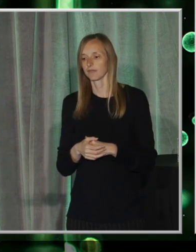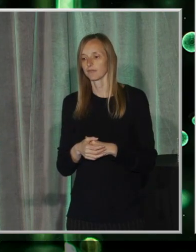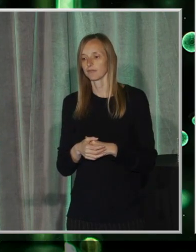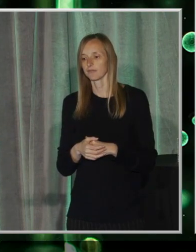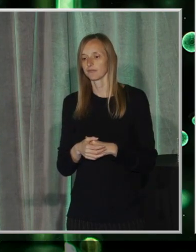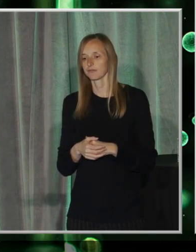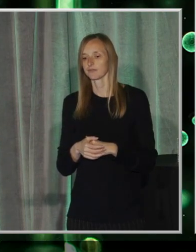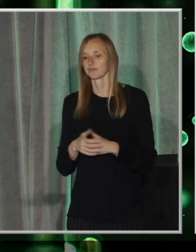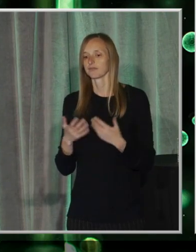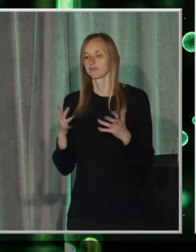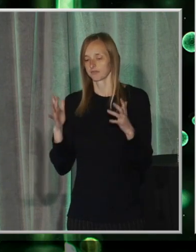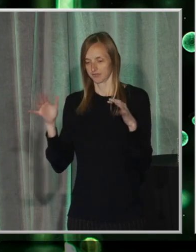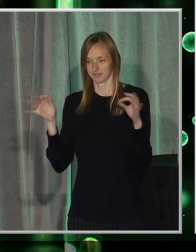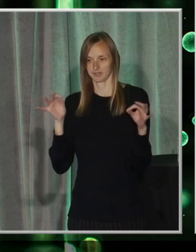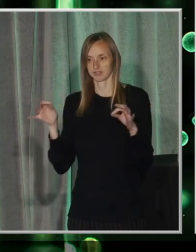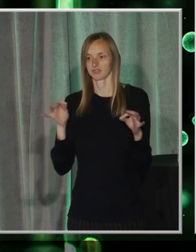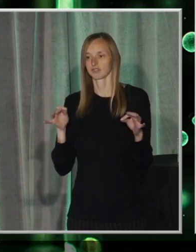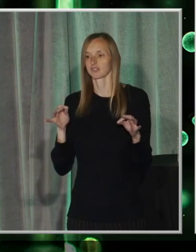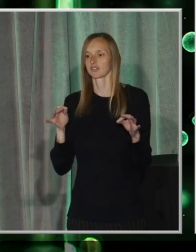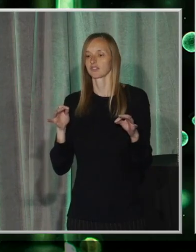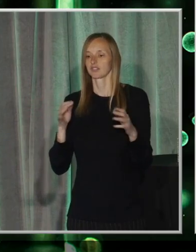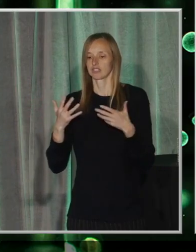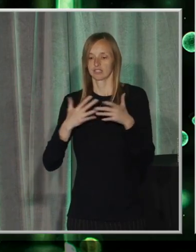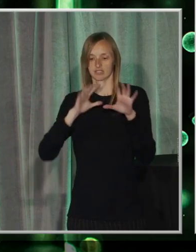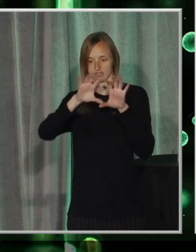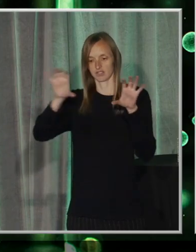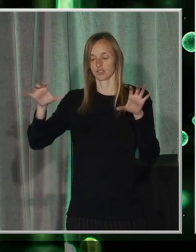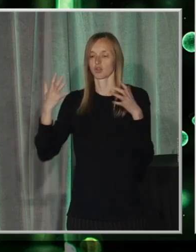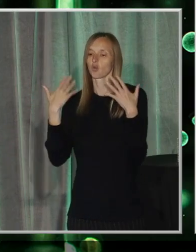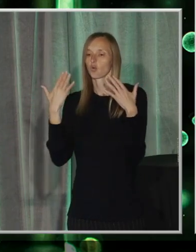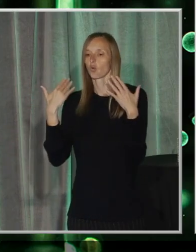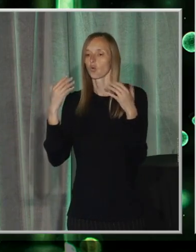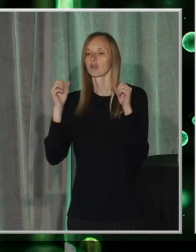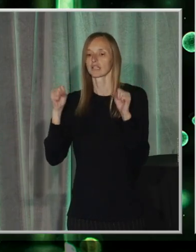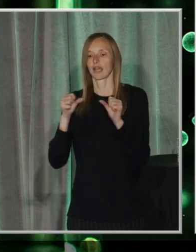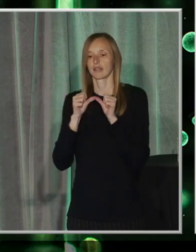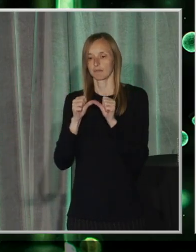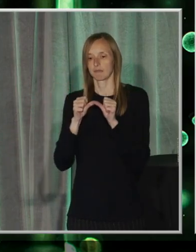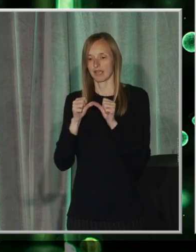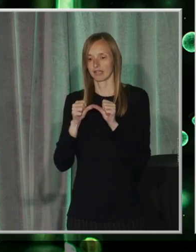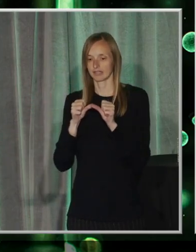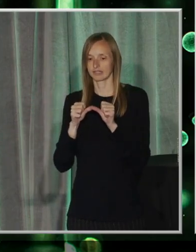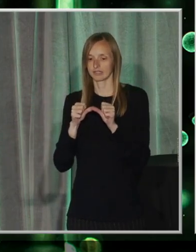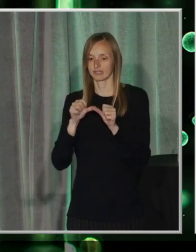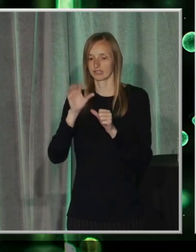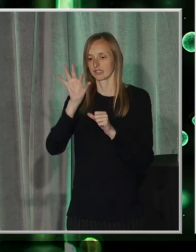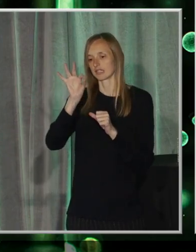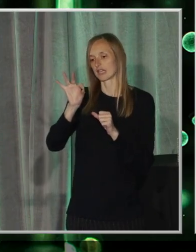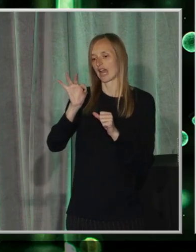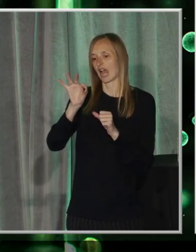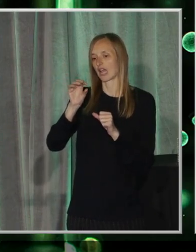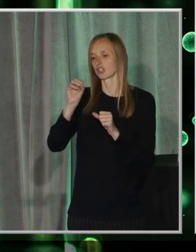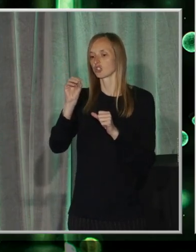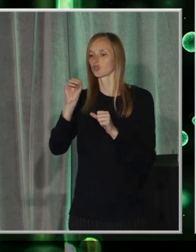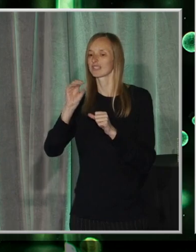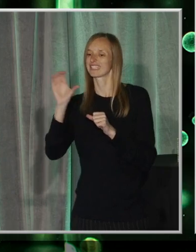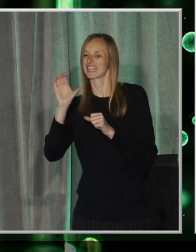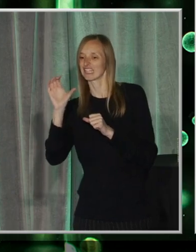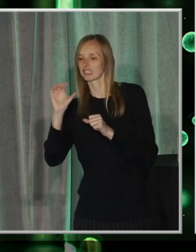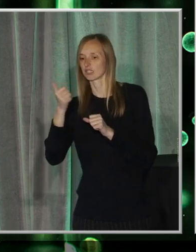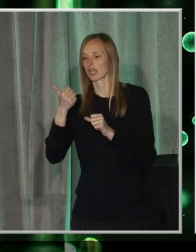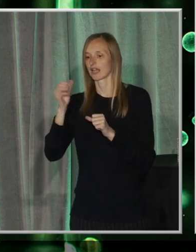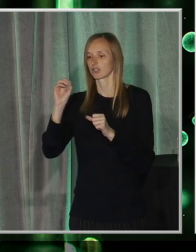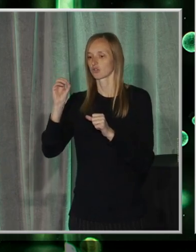Okay. As I said, that this charcoal cooler have ability to maintain 9 degrees Celsius to 10